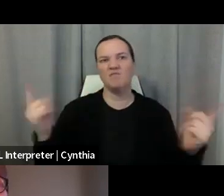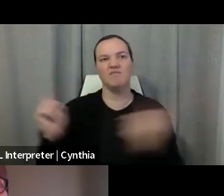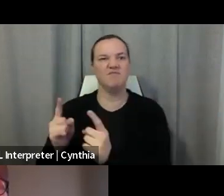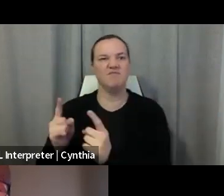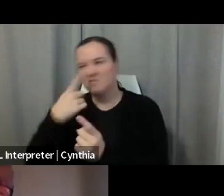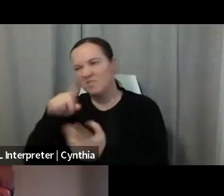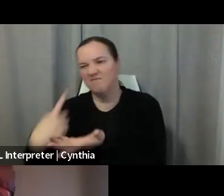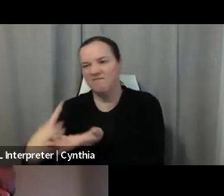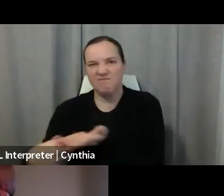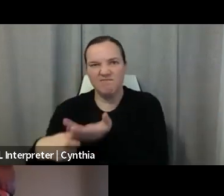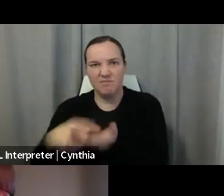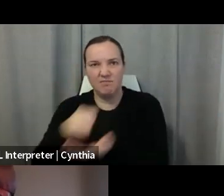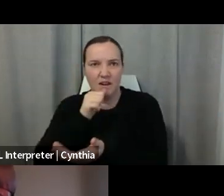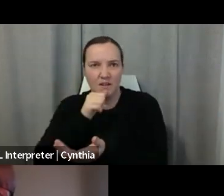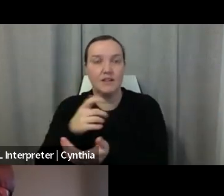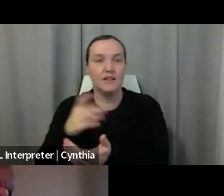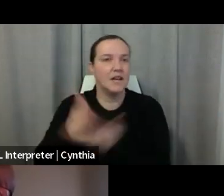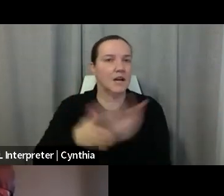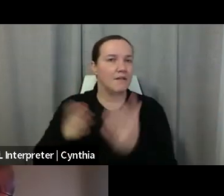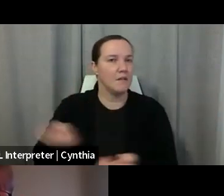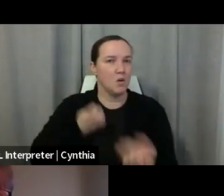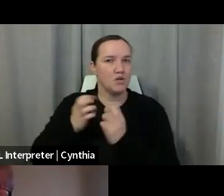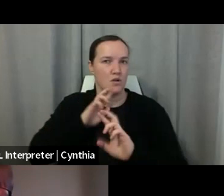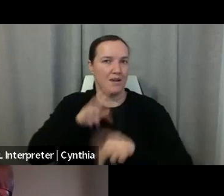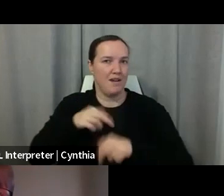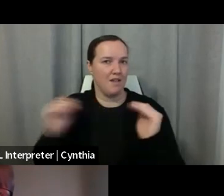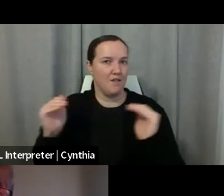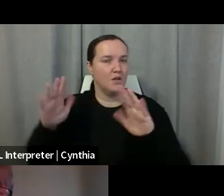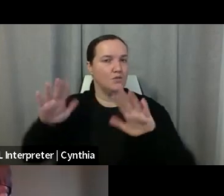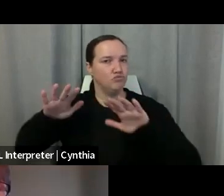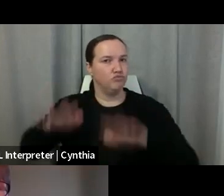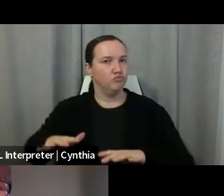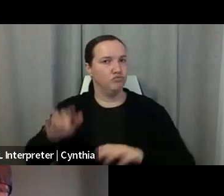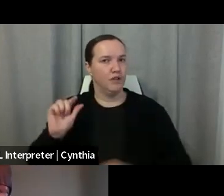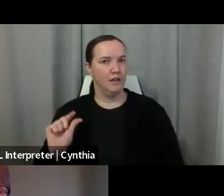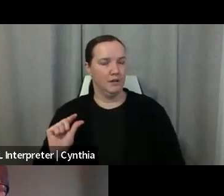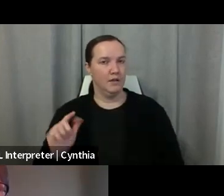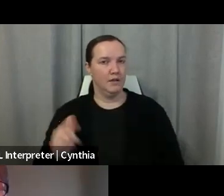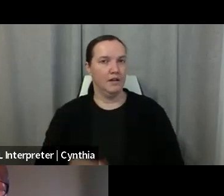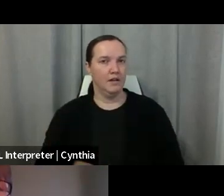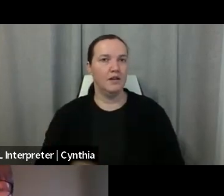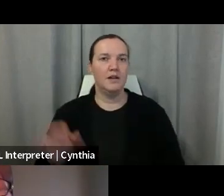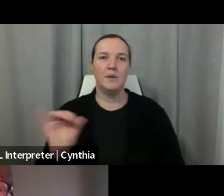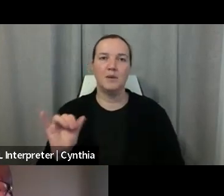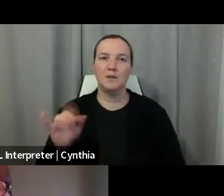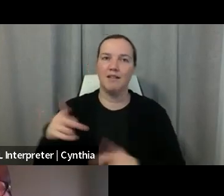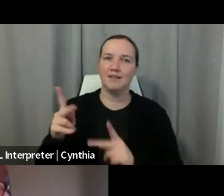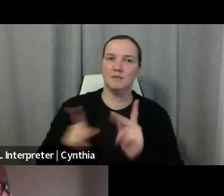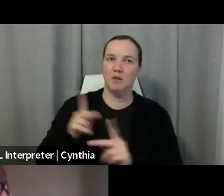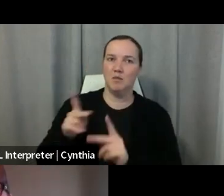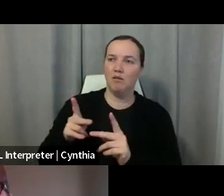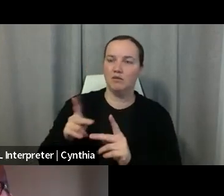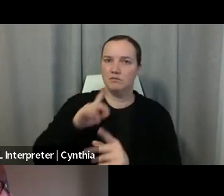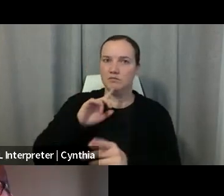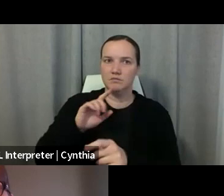And then again, some of that emotional reaction level was able to simmer down and actually allow people to have a little more